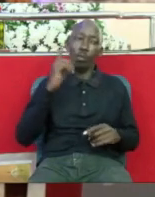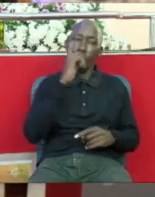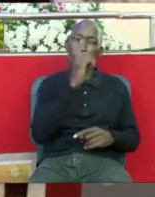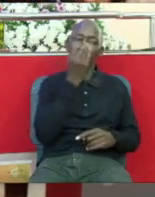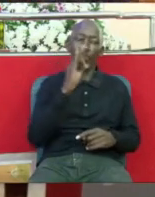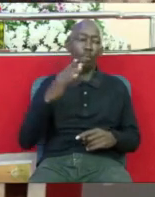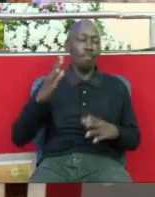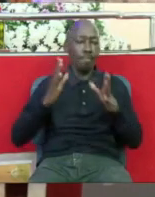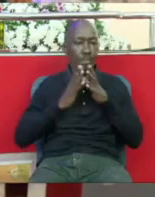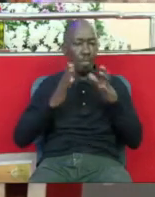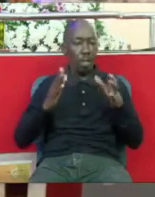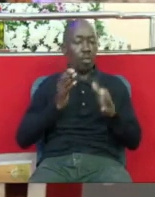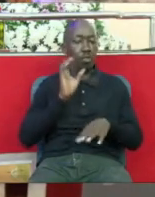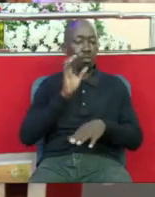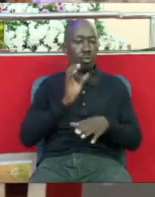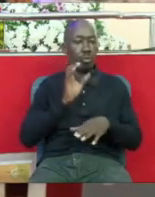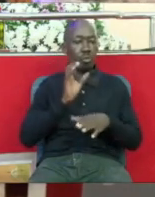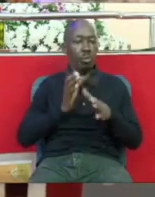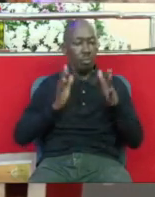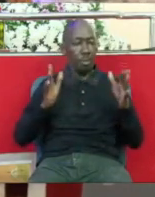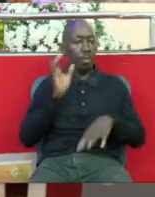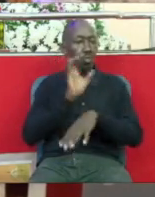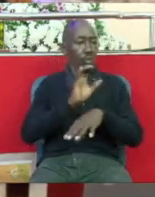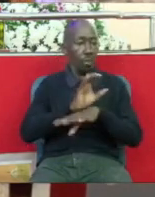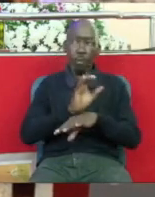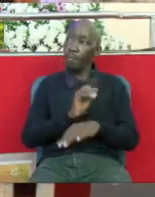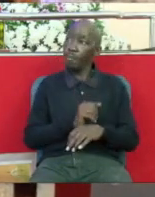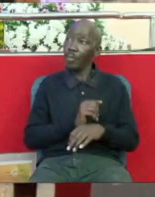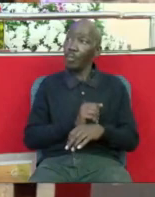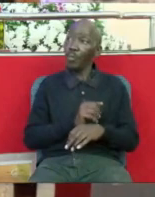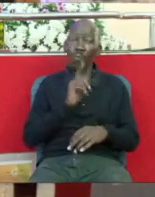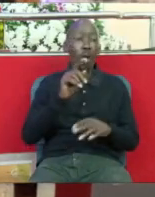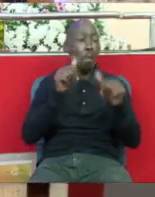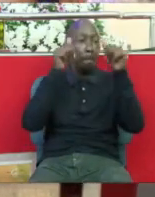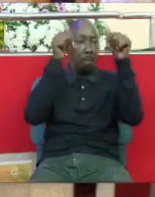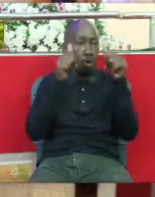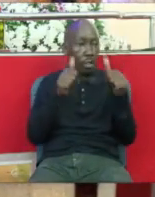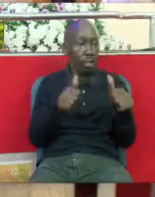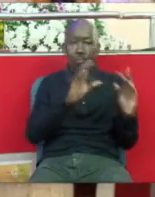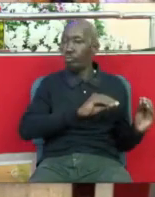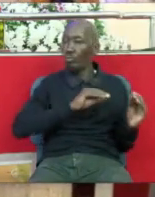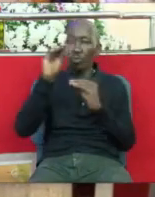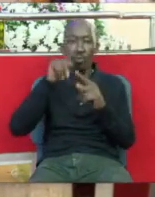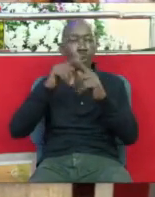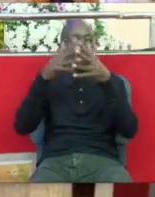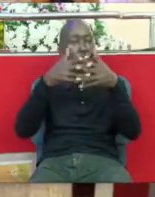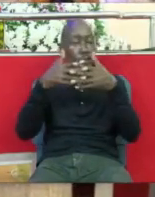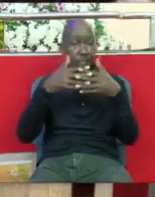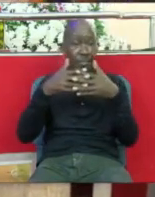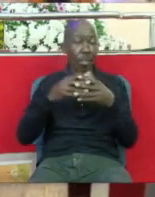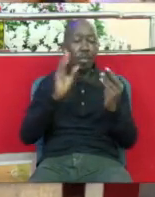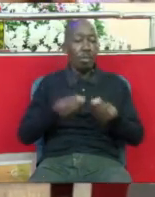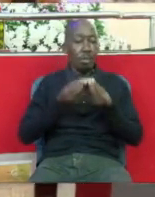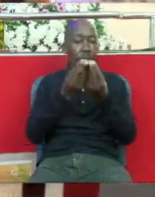he's one of the mainstream churches. Na yuko katika mojawapo makanisa makubwa. So they posted him to the US. Na hivyo basi akatumwa pale Marekani. And he was given a